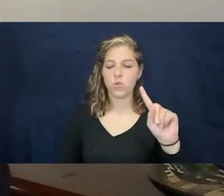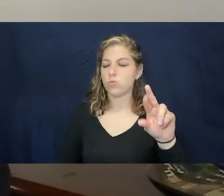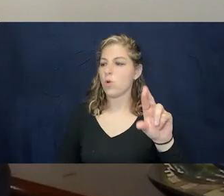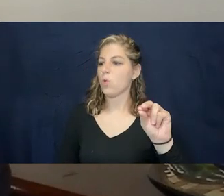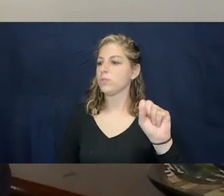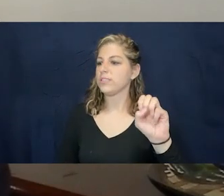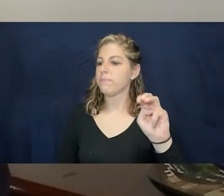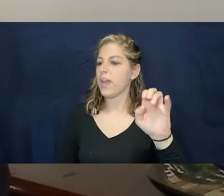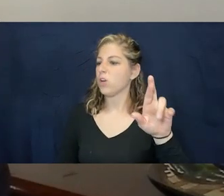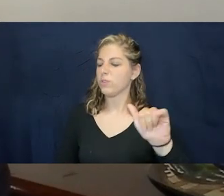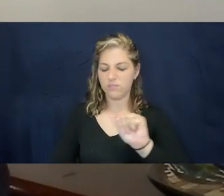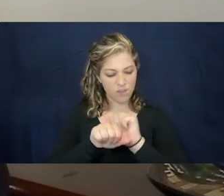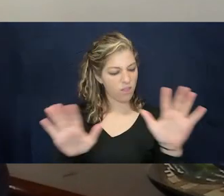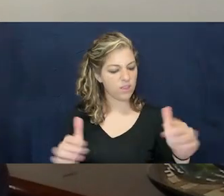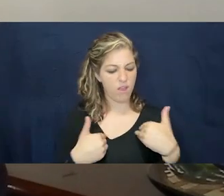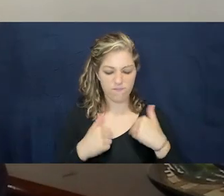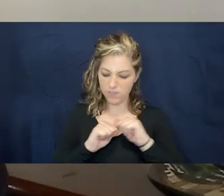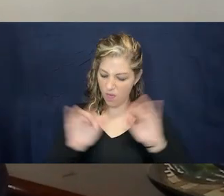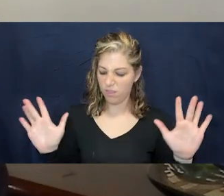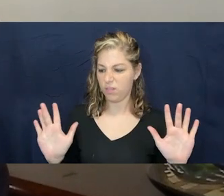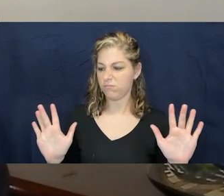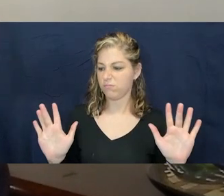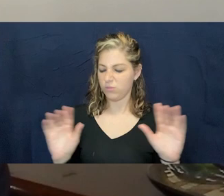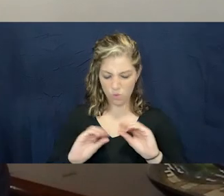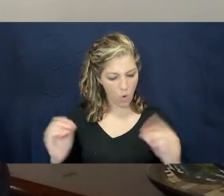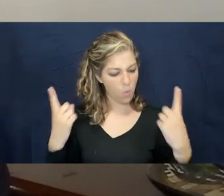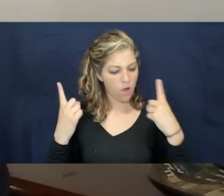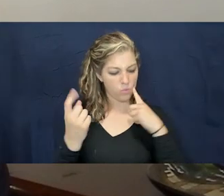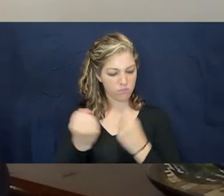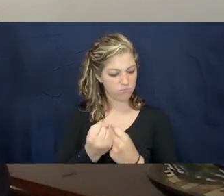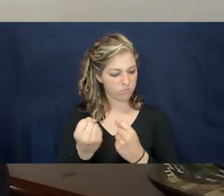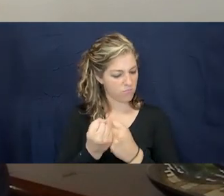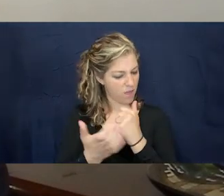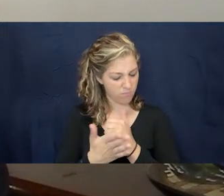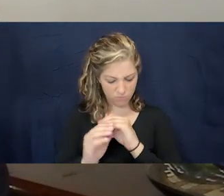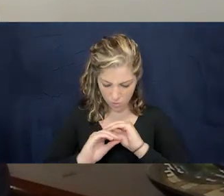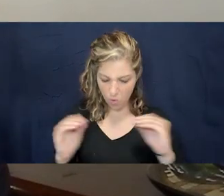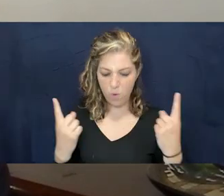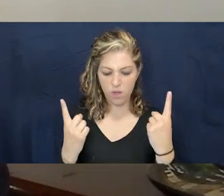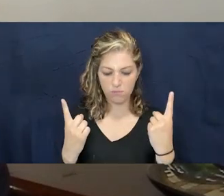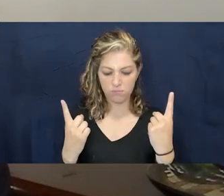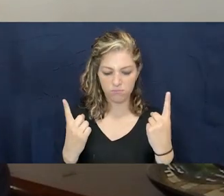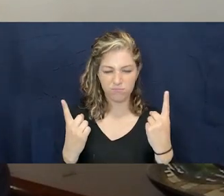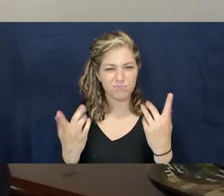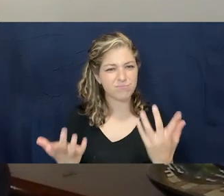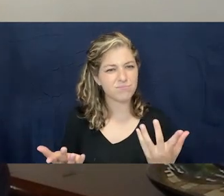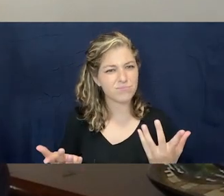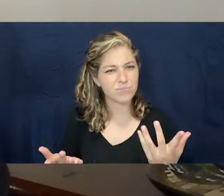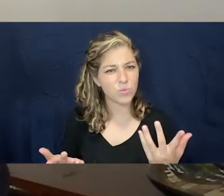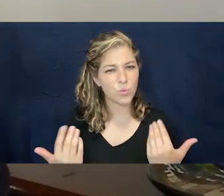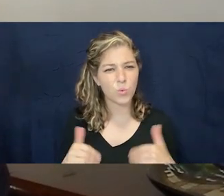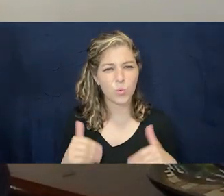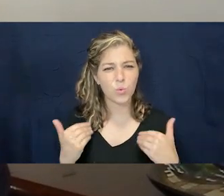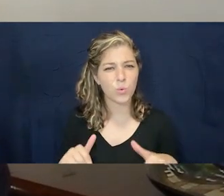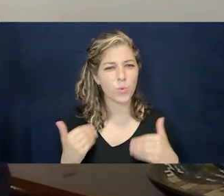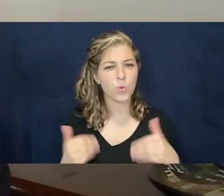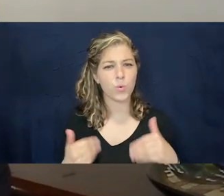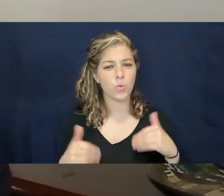and say, "There's nothing for Rosemary. There's nothing, nothing, no one for